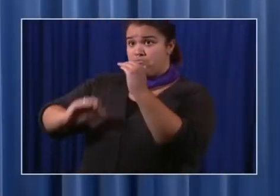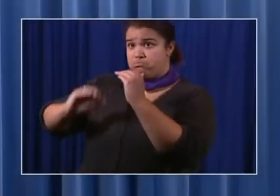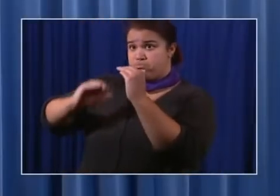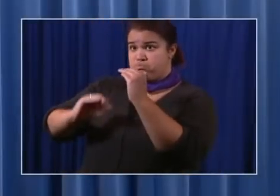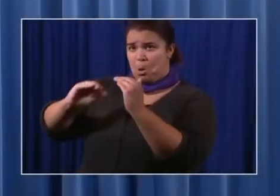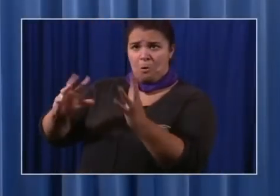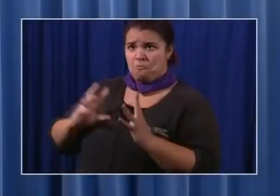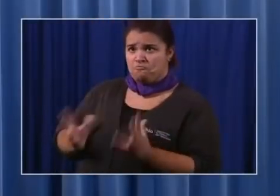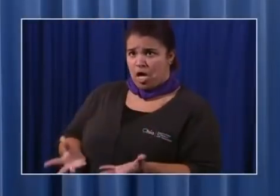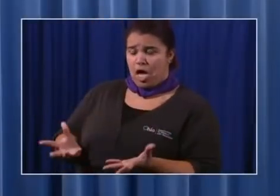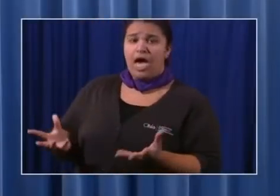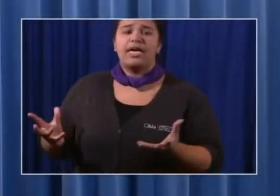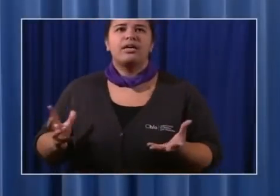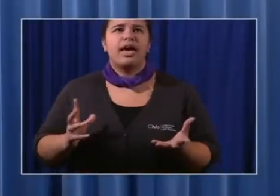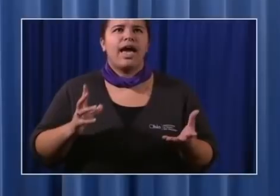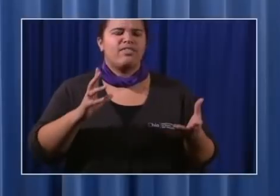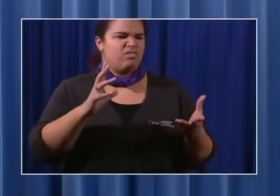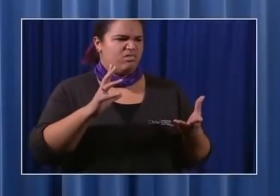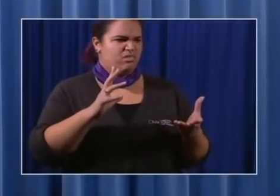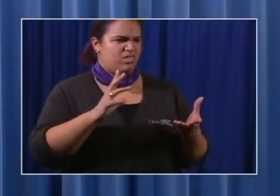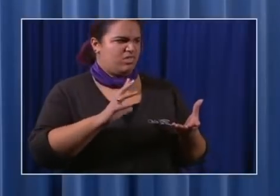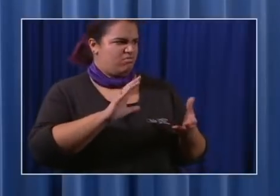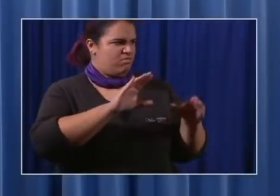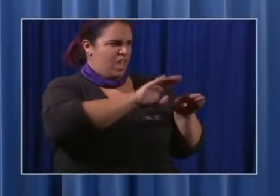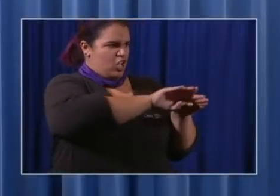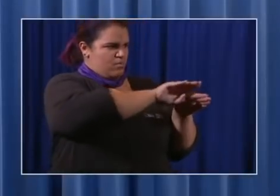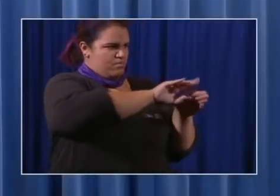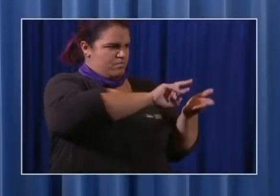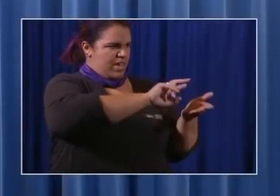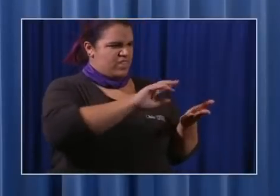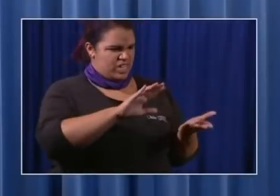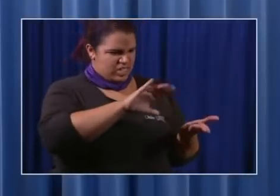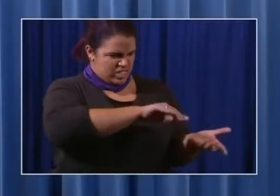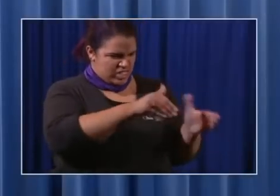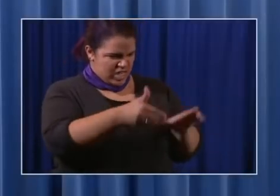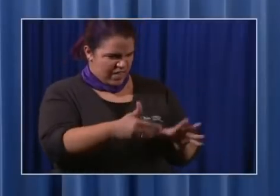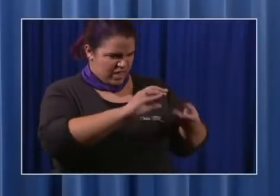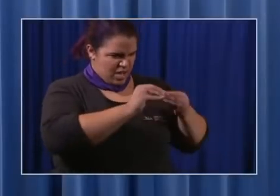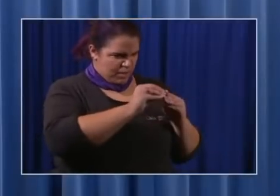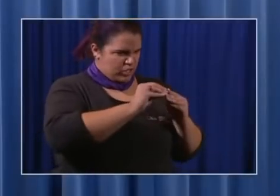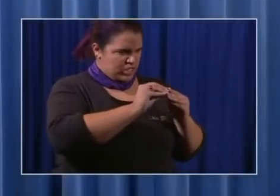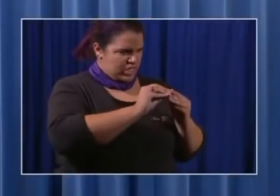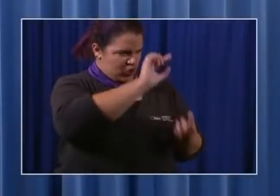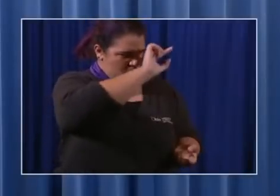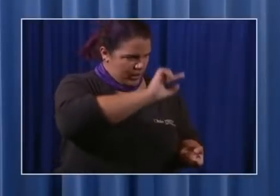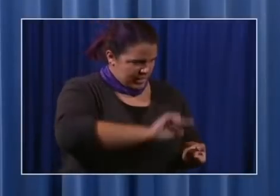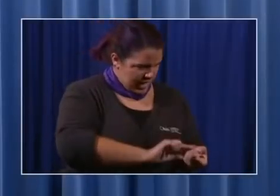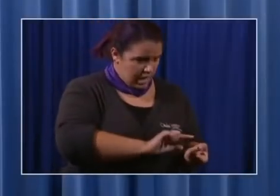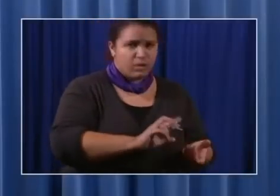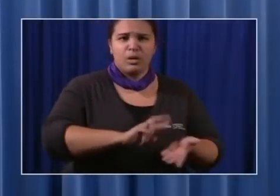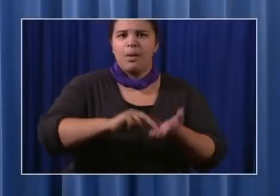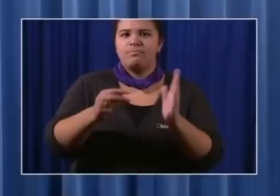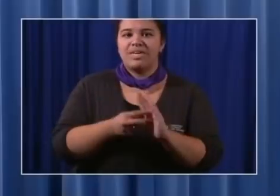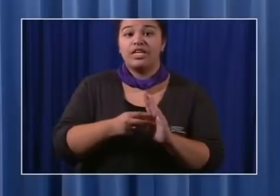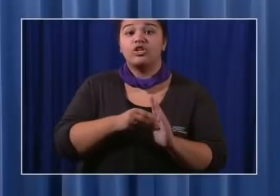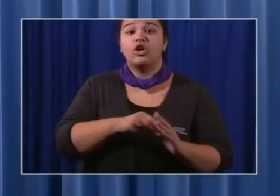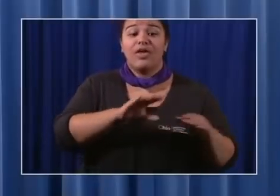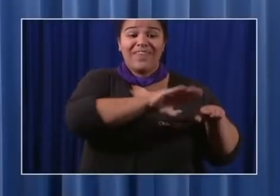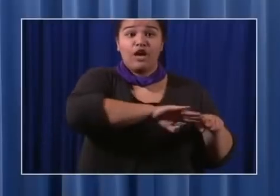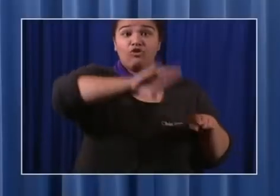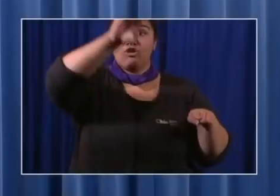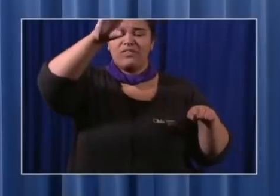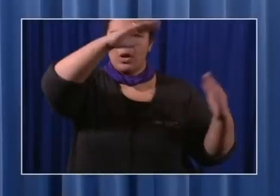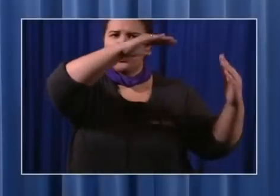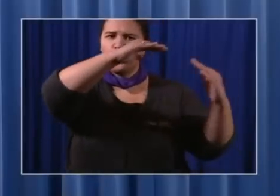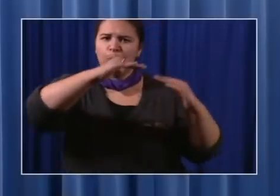then the curve is flat. How do we justify any mandates and restrictions on our schools and businesses and now even our personal lives?